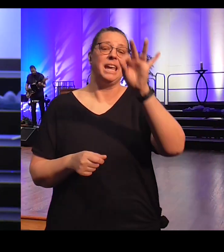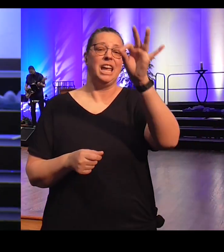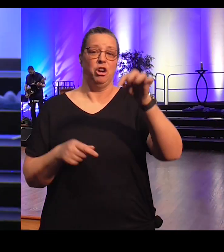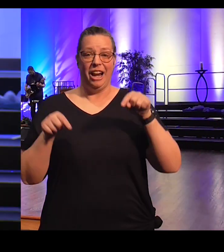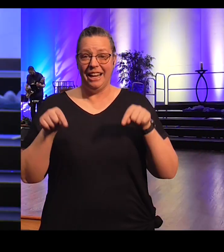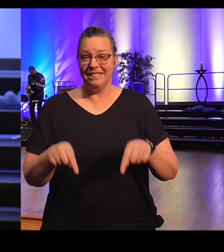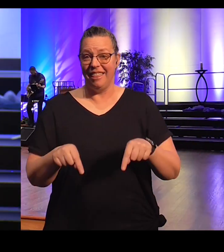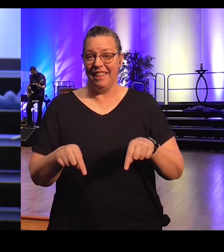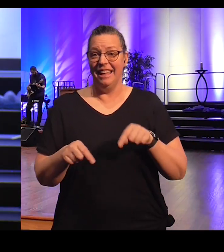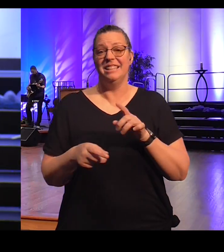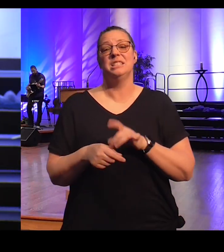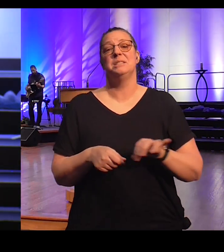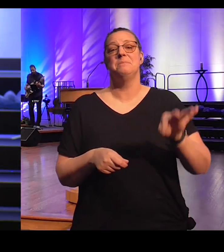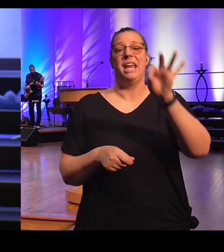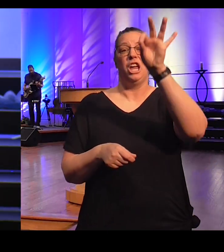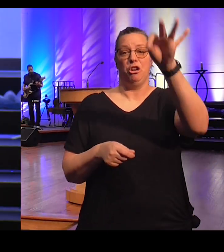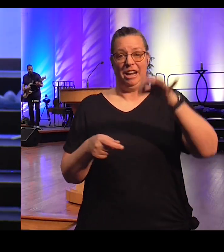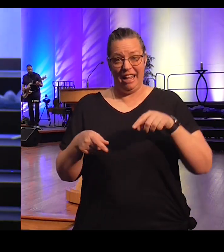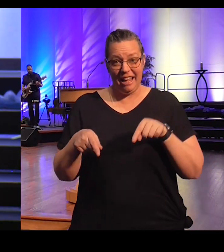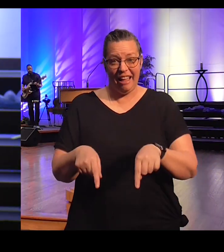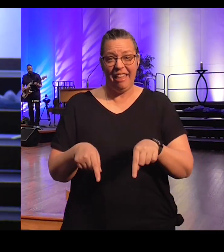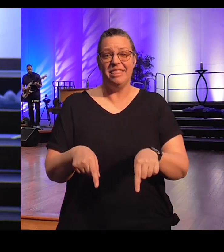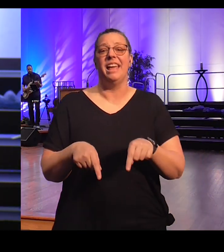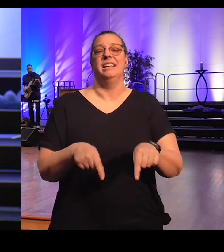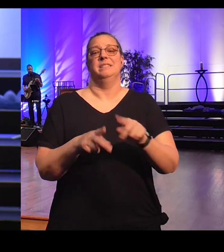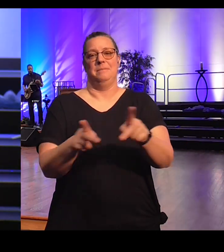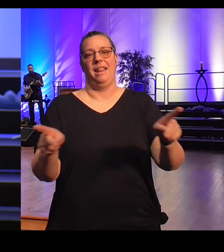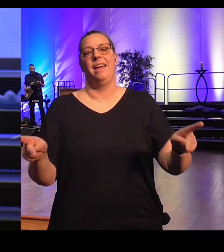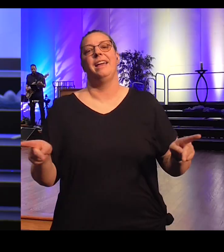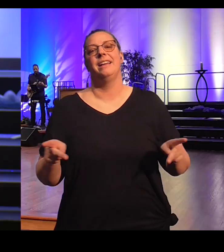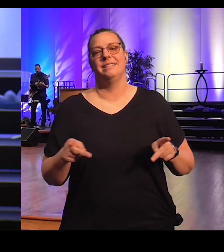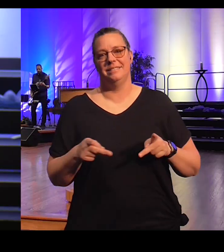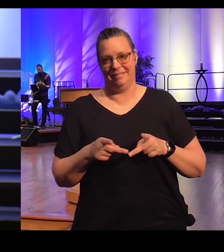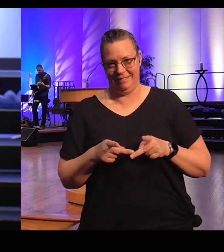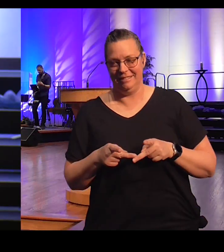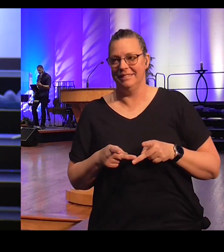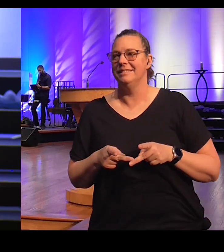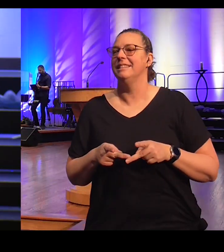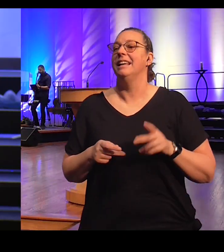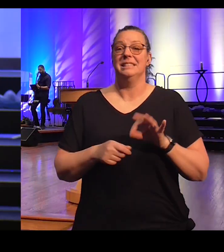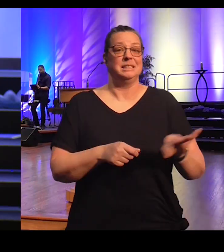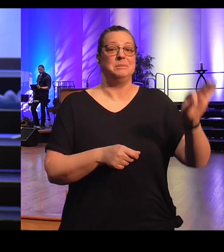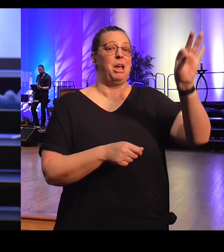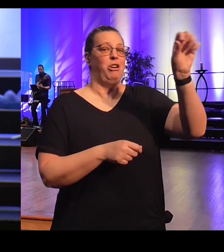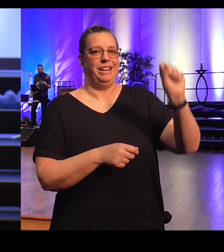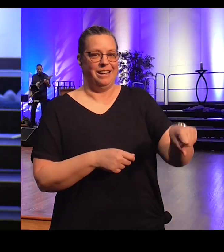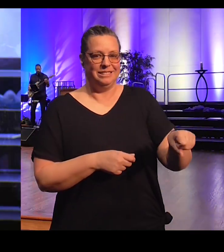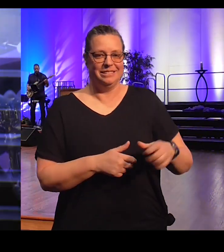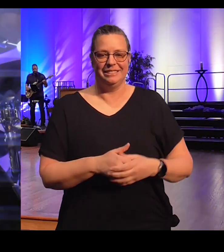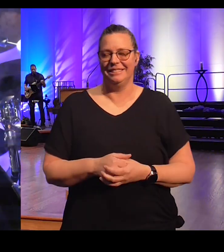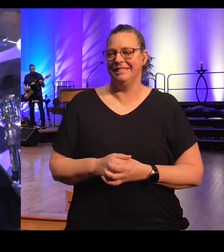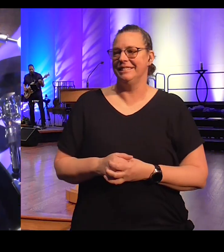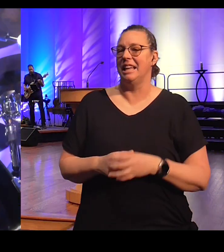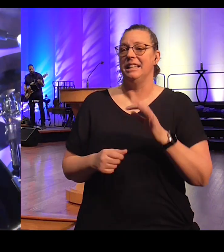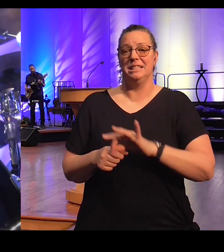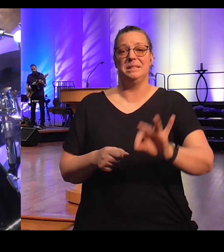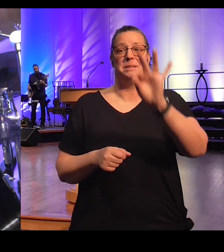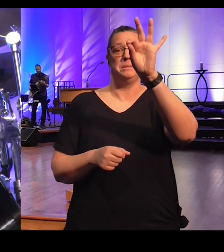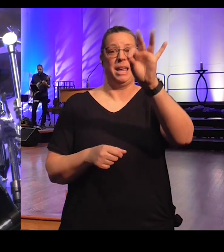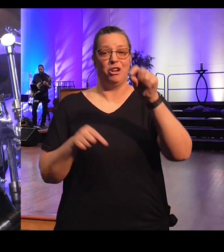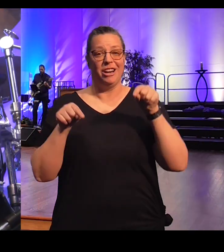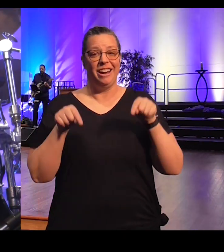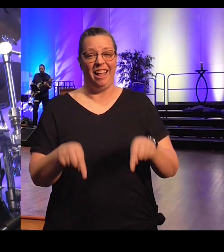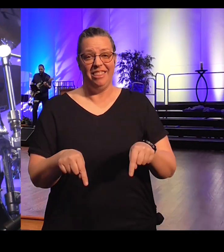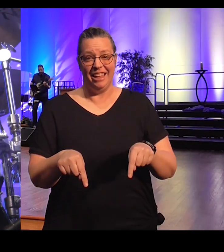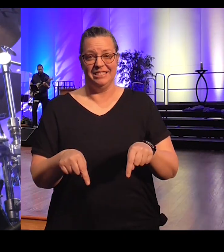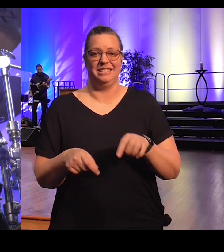is in this, Spirit is in this place. Spirit, yeah. Spirit is